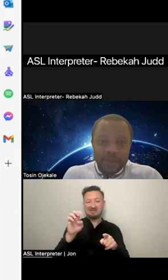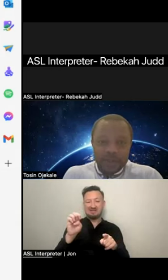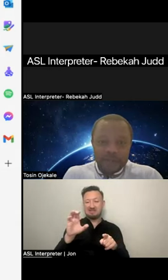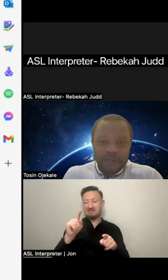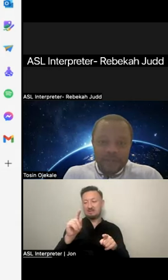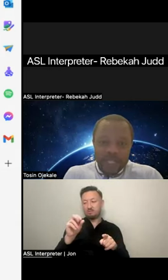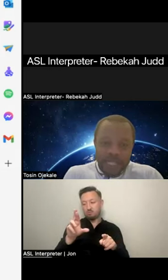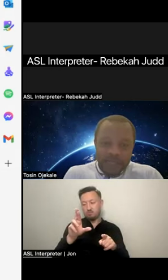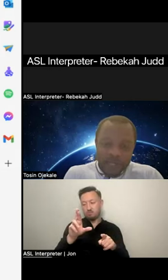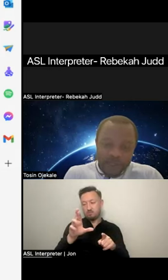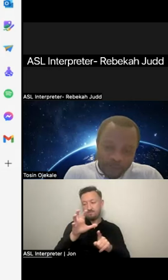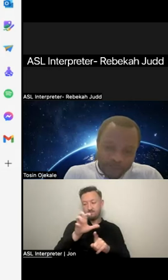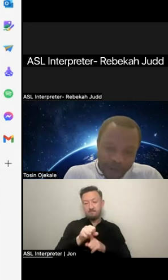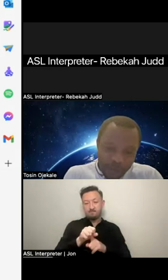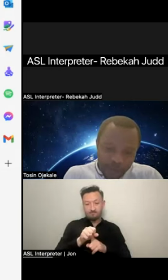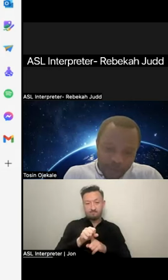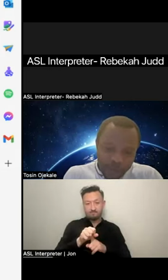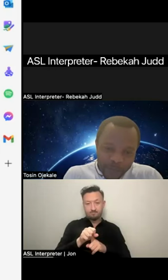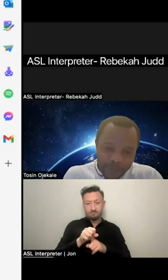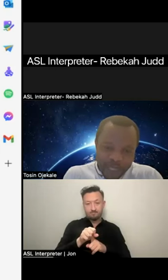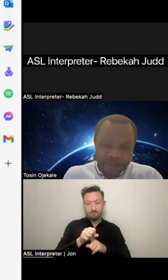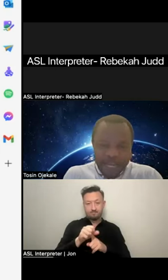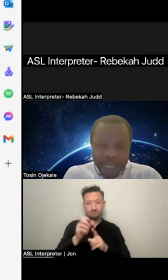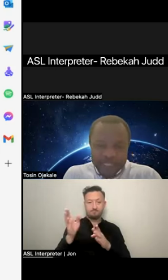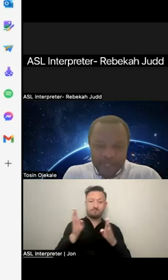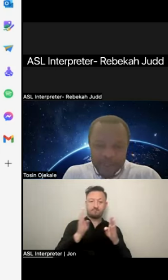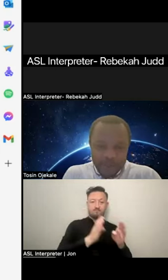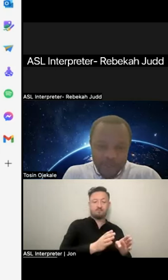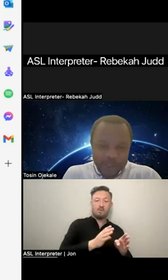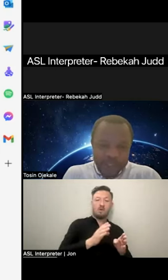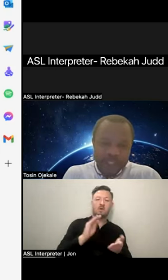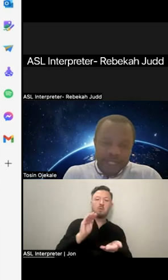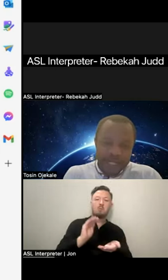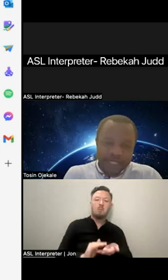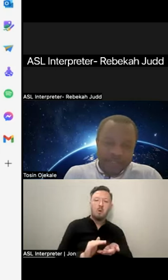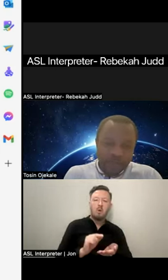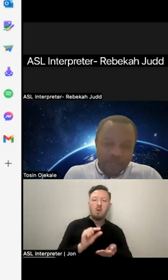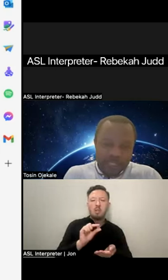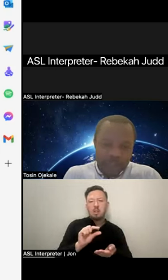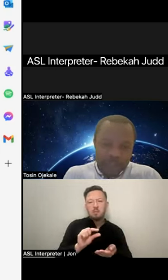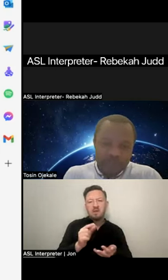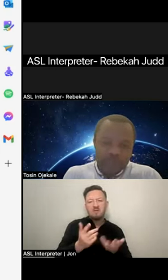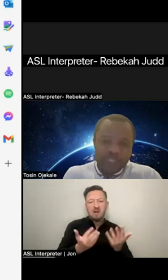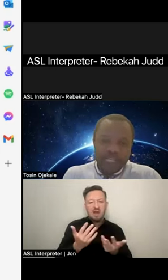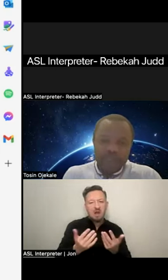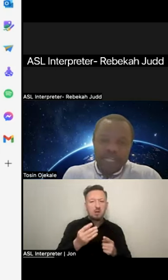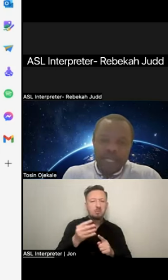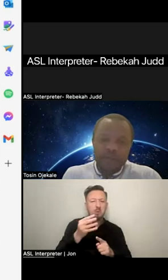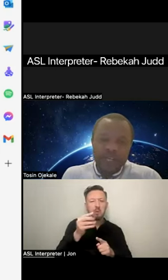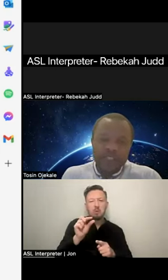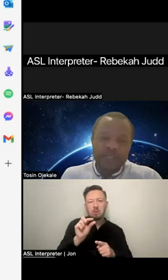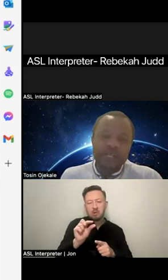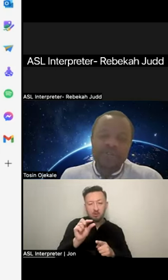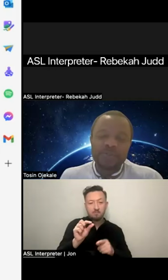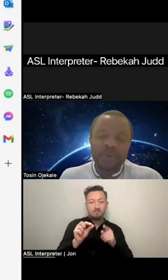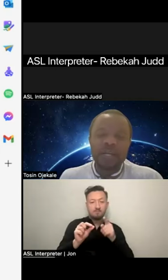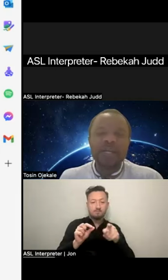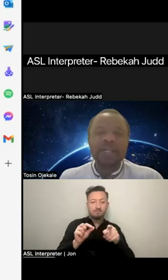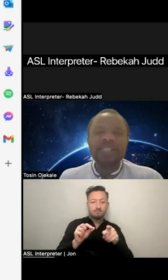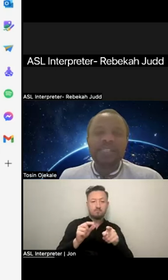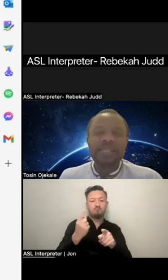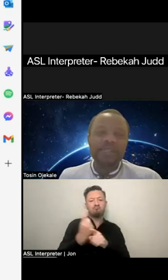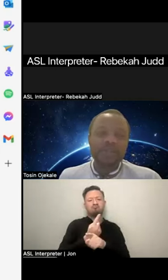detector. Then when you come down more, when the fire is not so much and the smoke is not too much, then you need a conventional